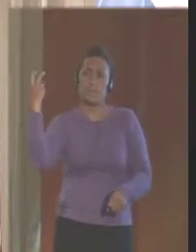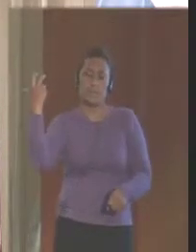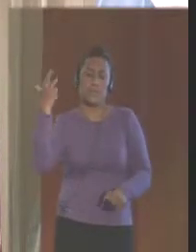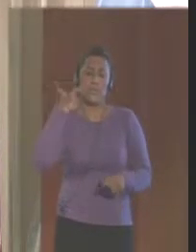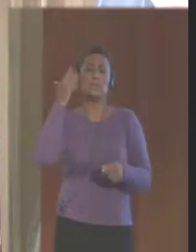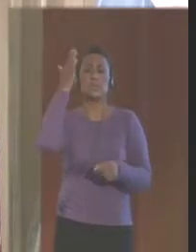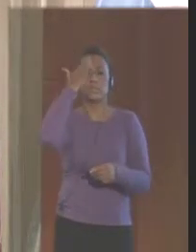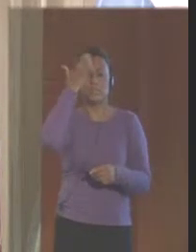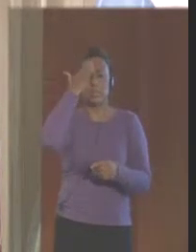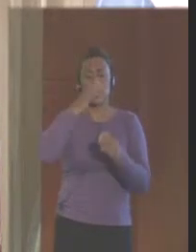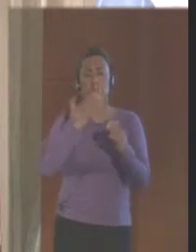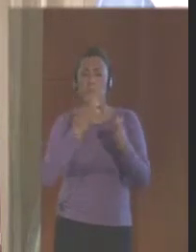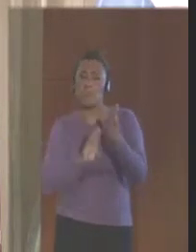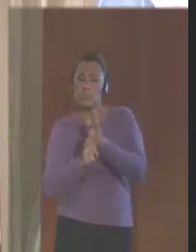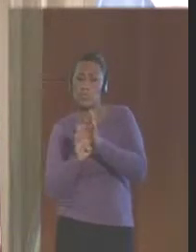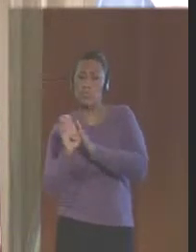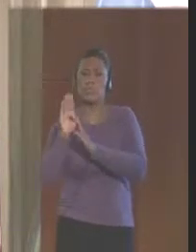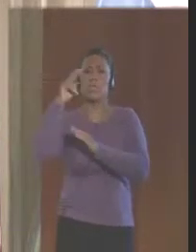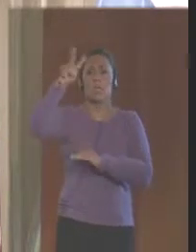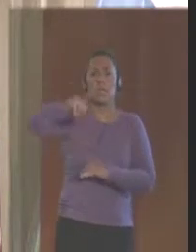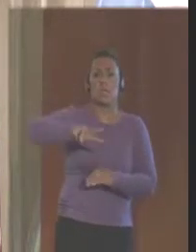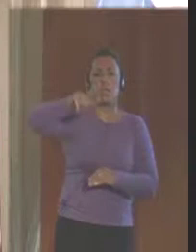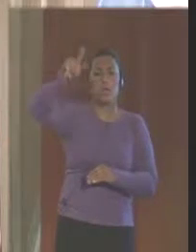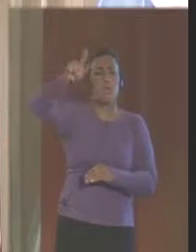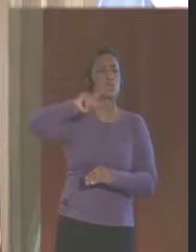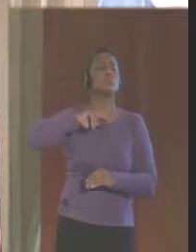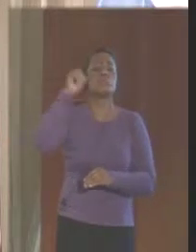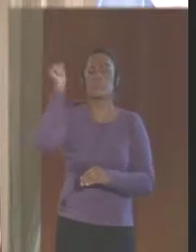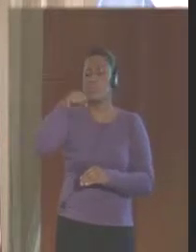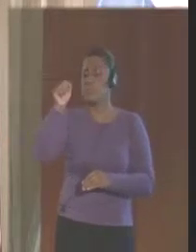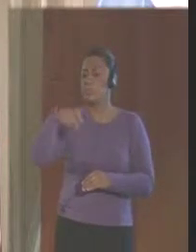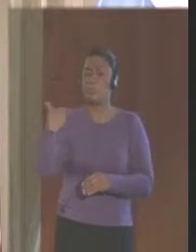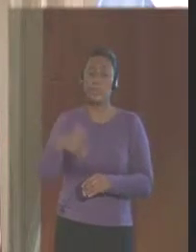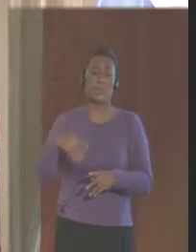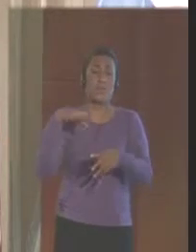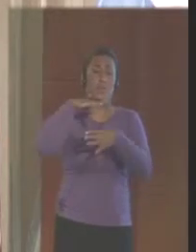world's highest relative disaster risk.